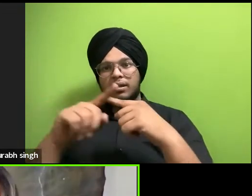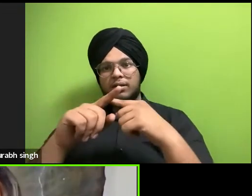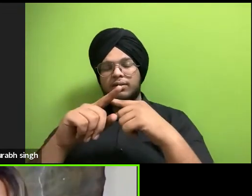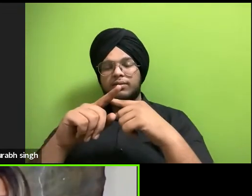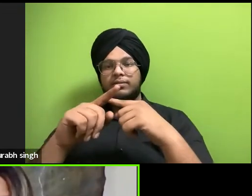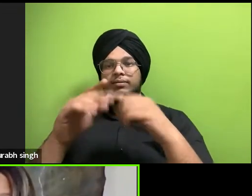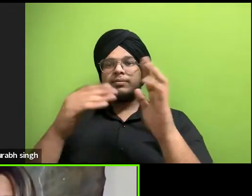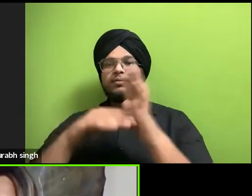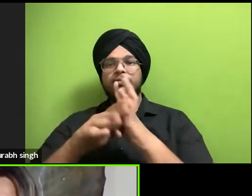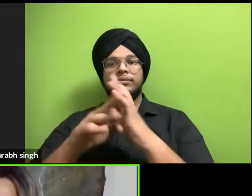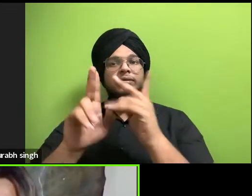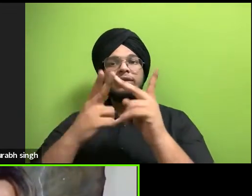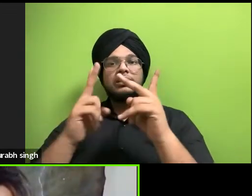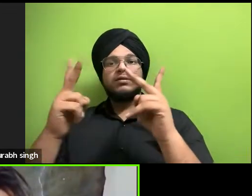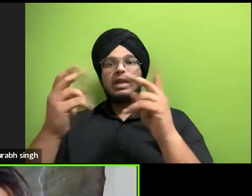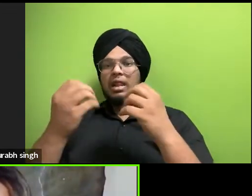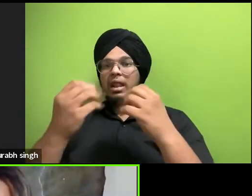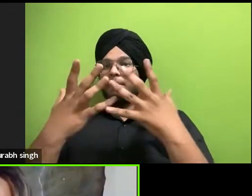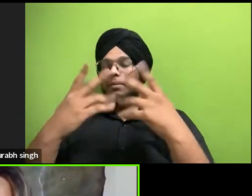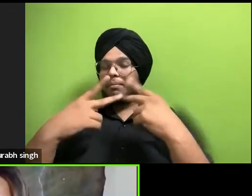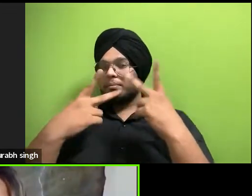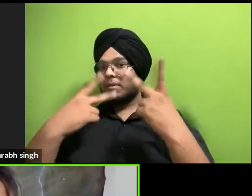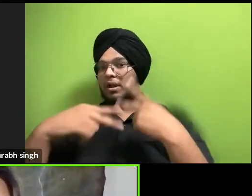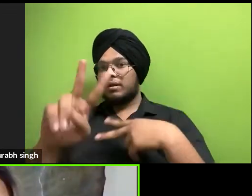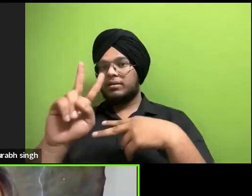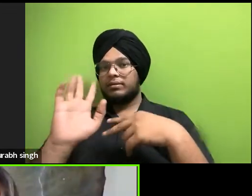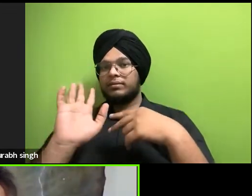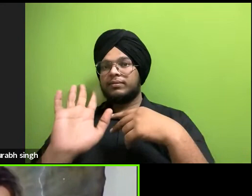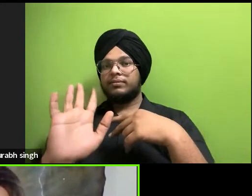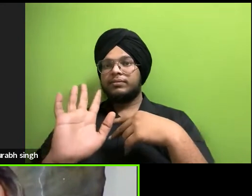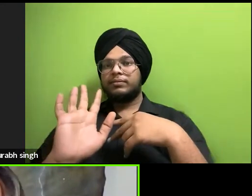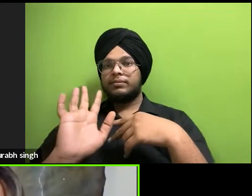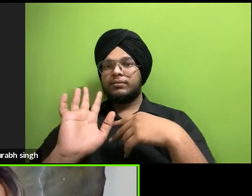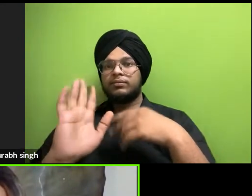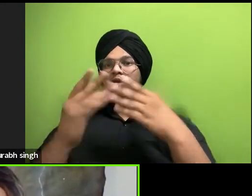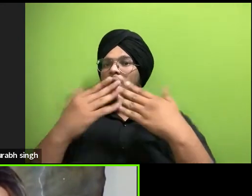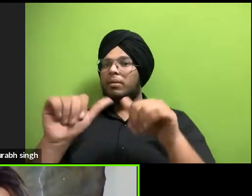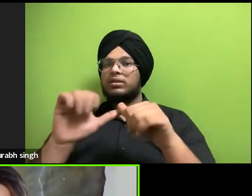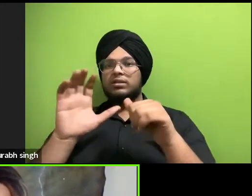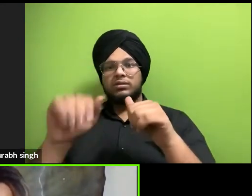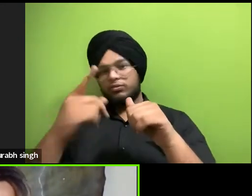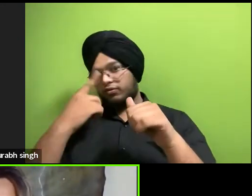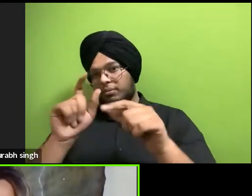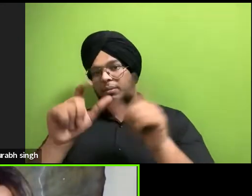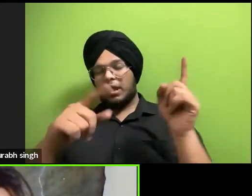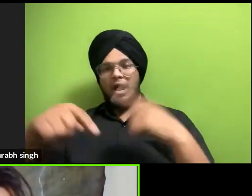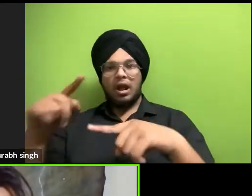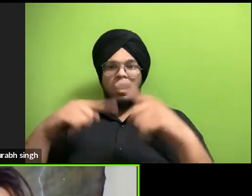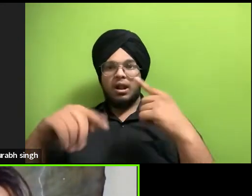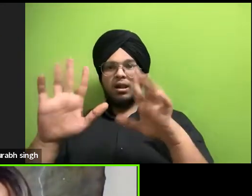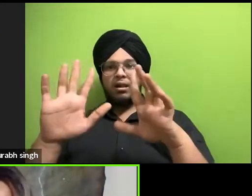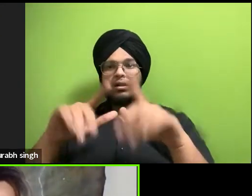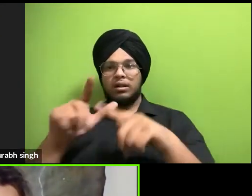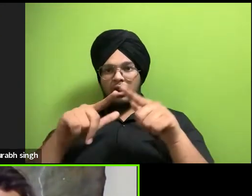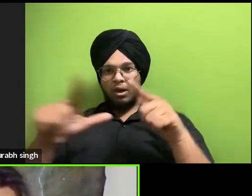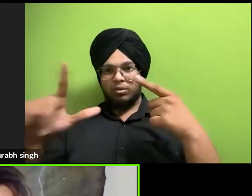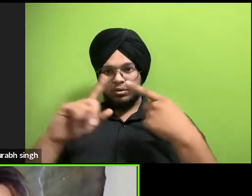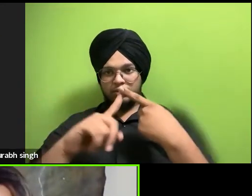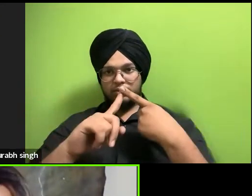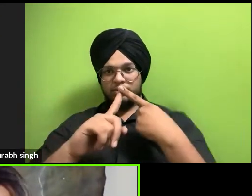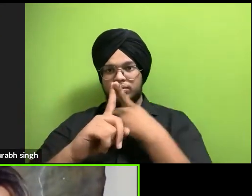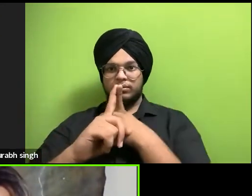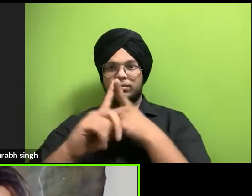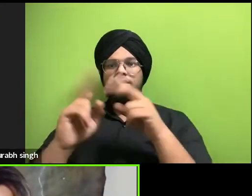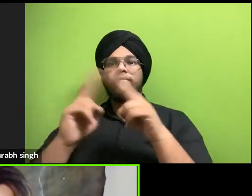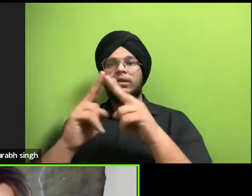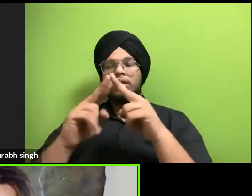is extraordinary number. So already it is open and accessible to people. Languages is also very,